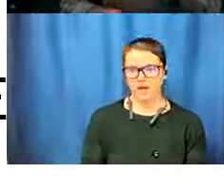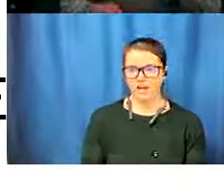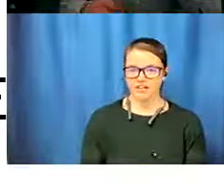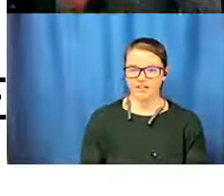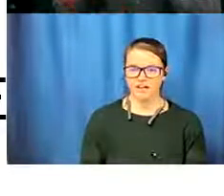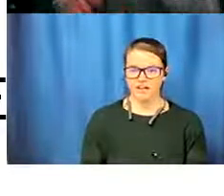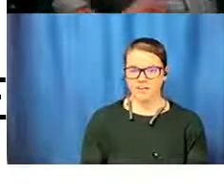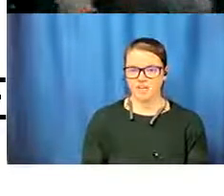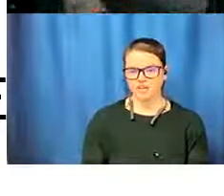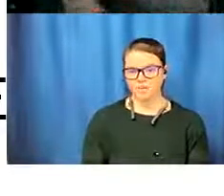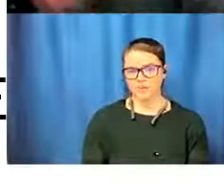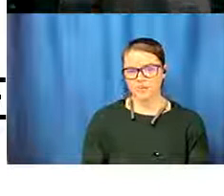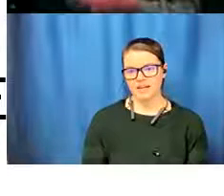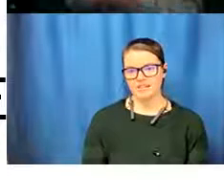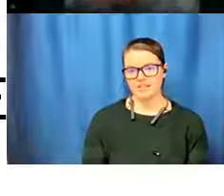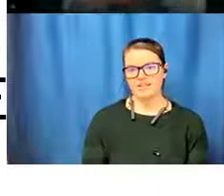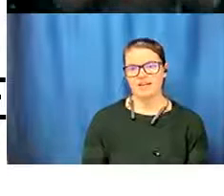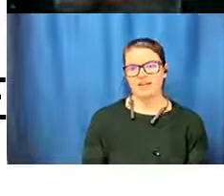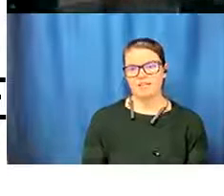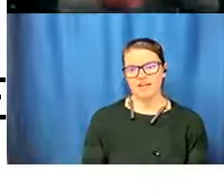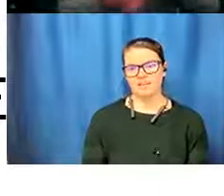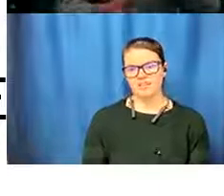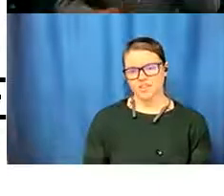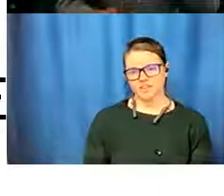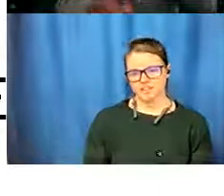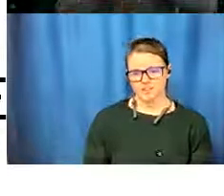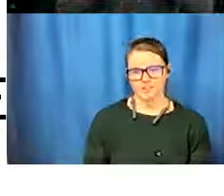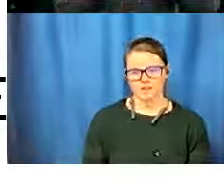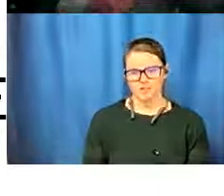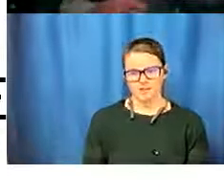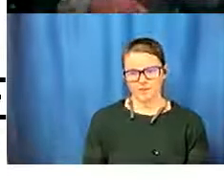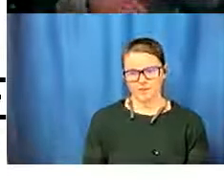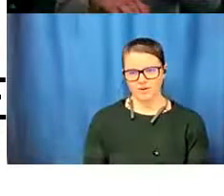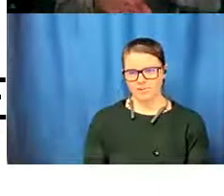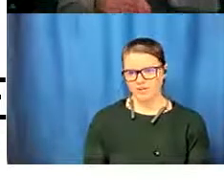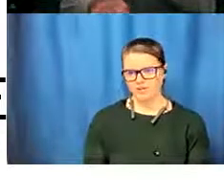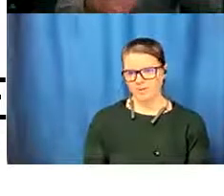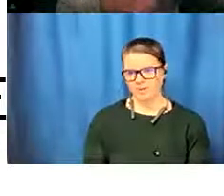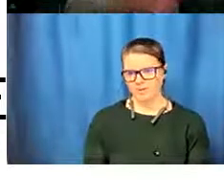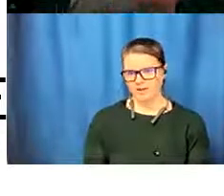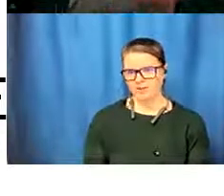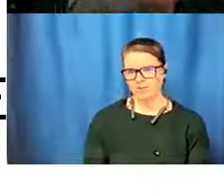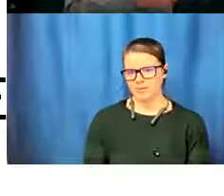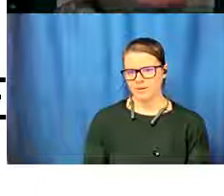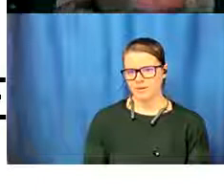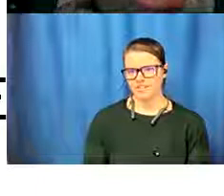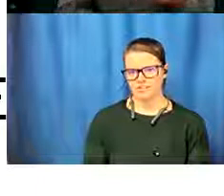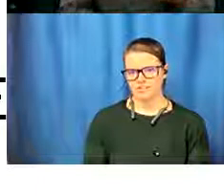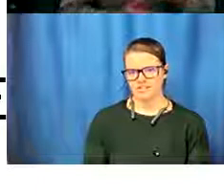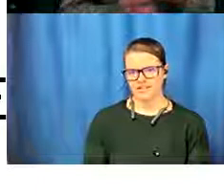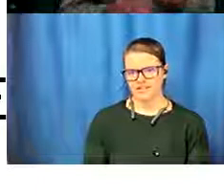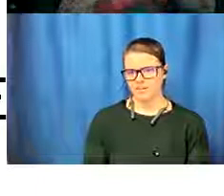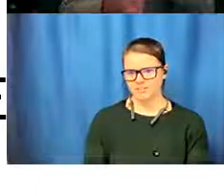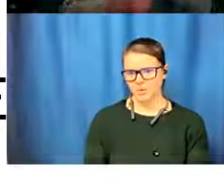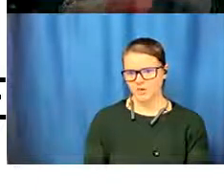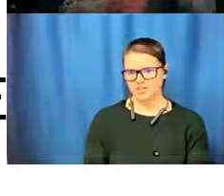work on updating the website and making the changes. You may remember, many of you probably were around to remember, I gave a